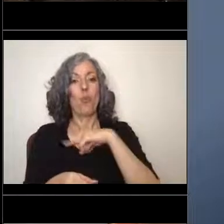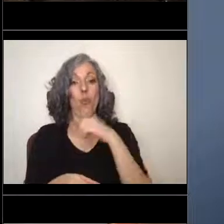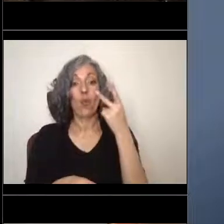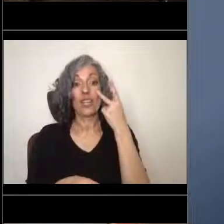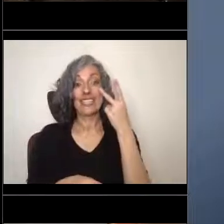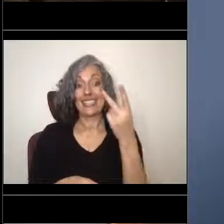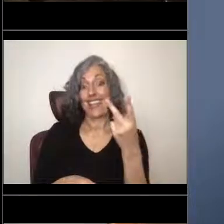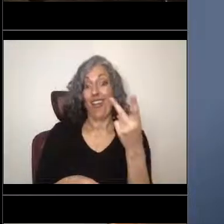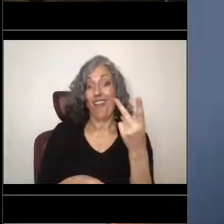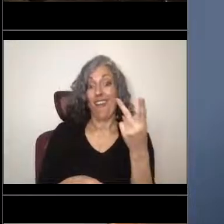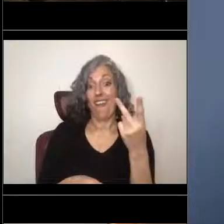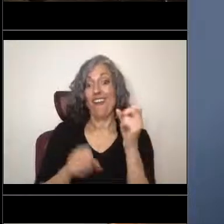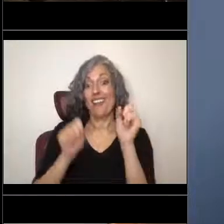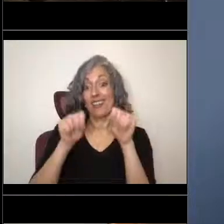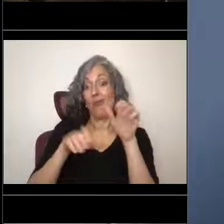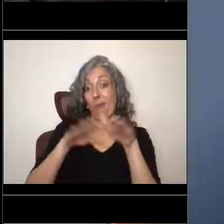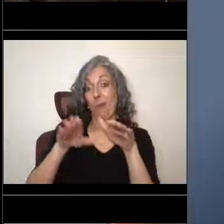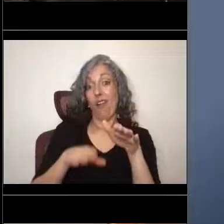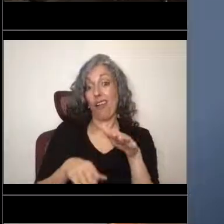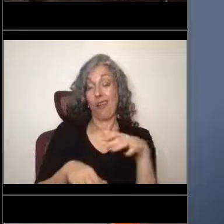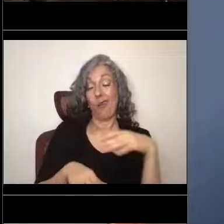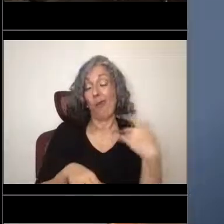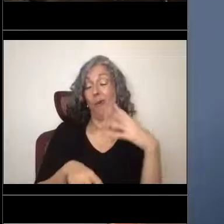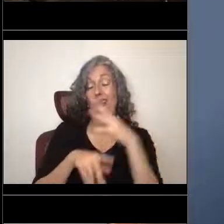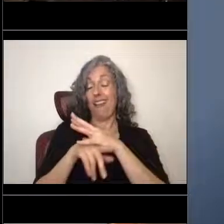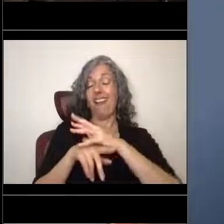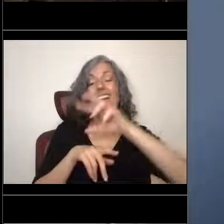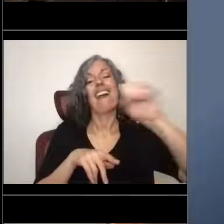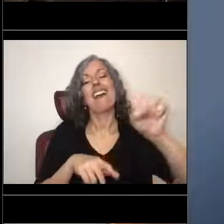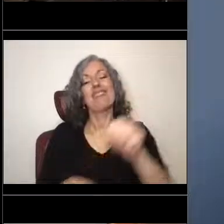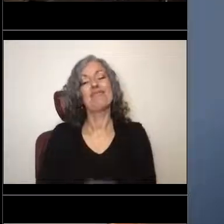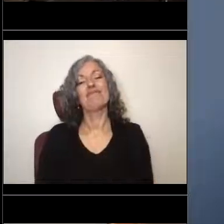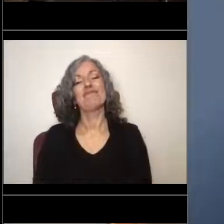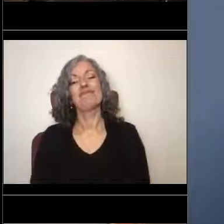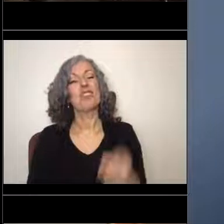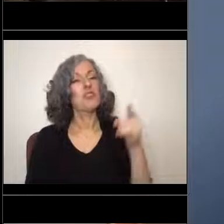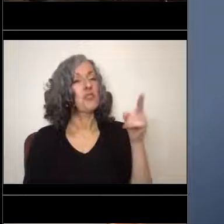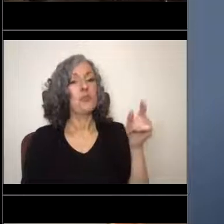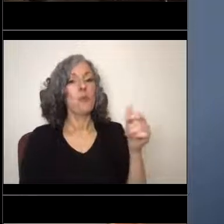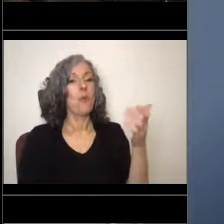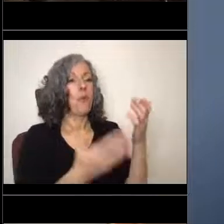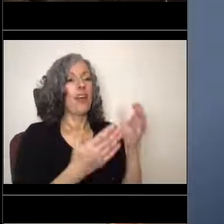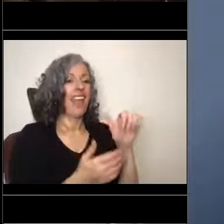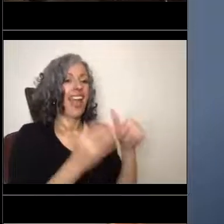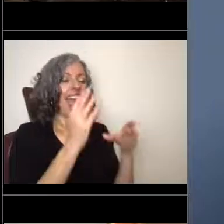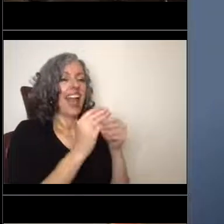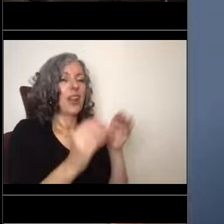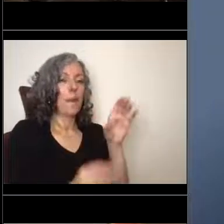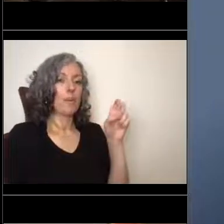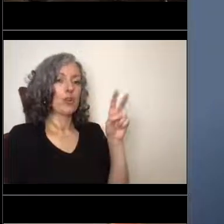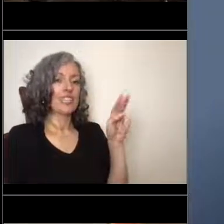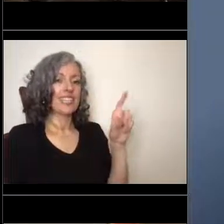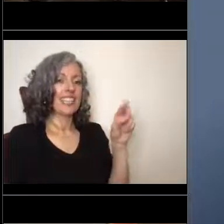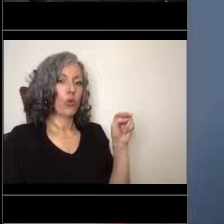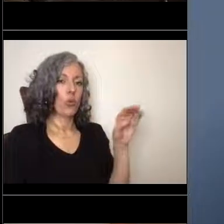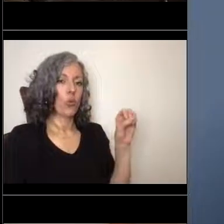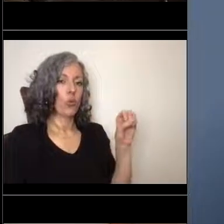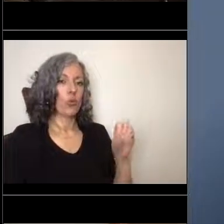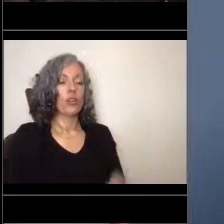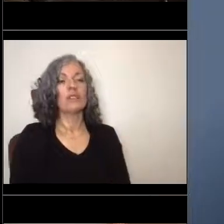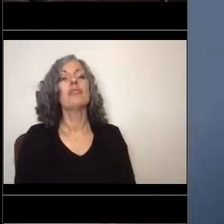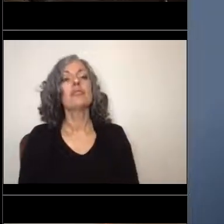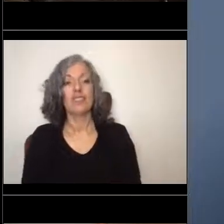along, they've done an amazing job there. And Vice Chair Gardino, did you want to add something? Thank you, Chair Eager. Literally